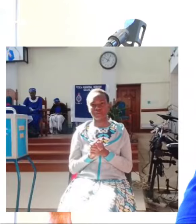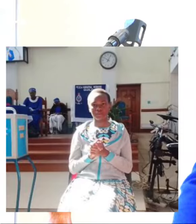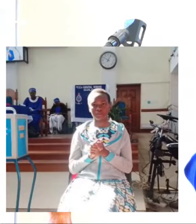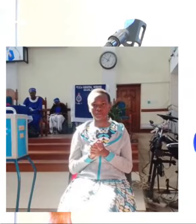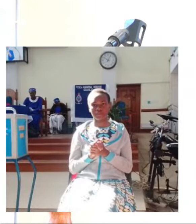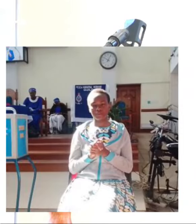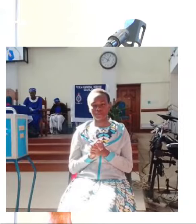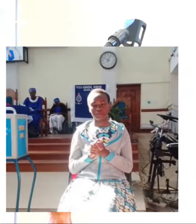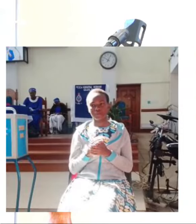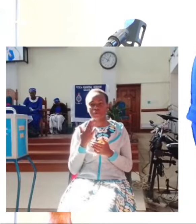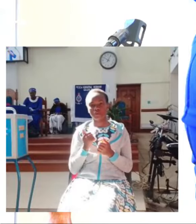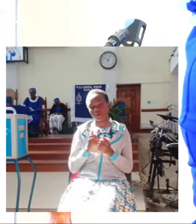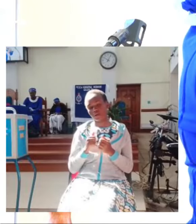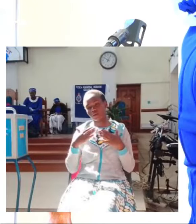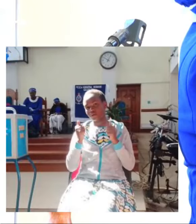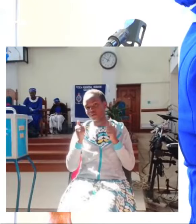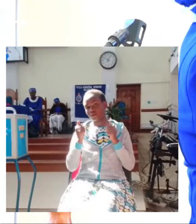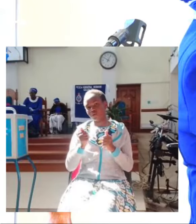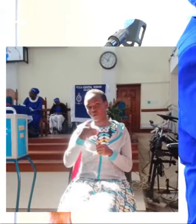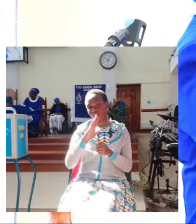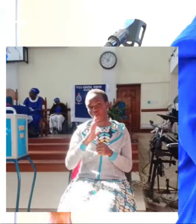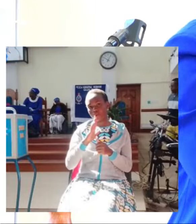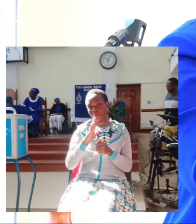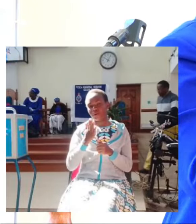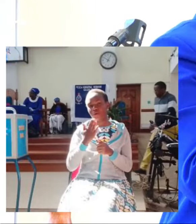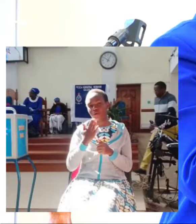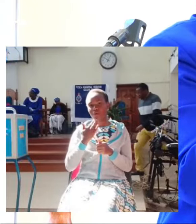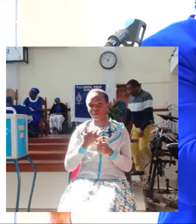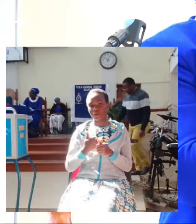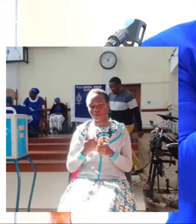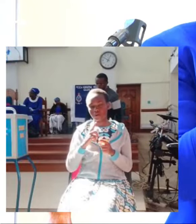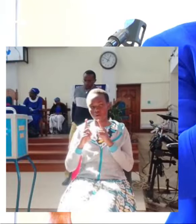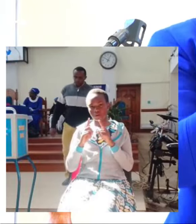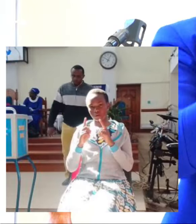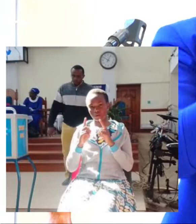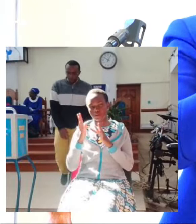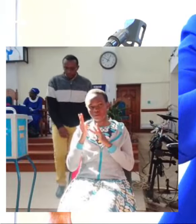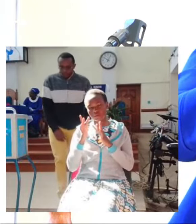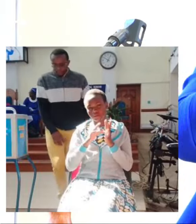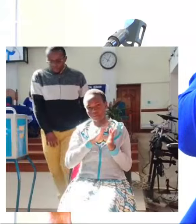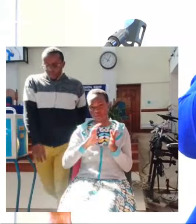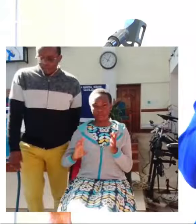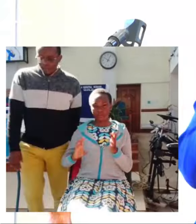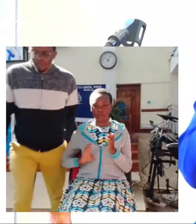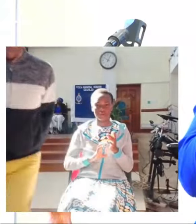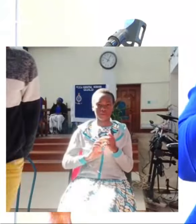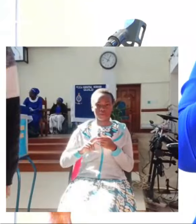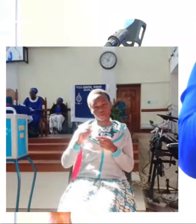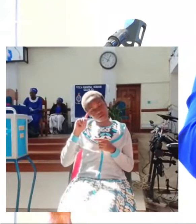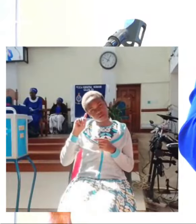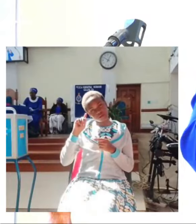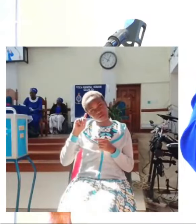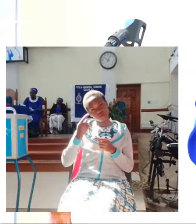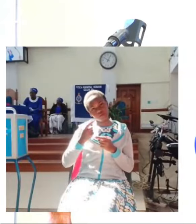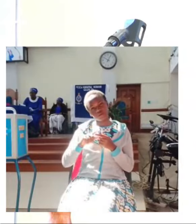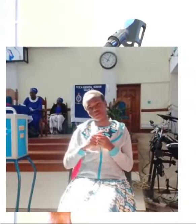Tunataka nguvu za msalaba, tunataka tuitanishwe na msalaba, lakini tunakataa nguvu